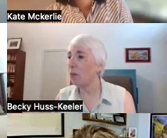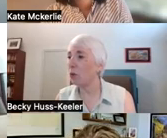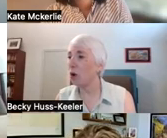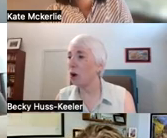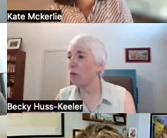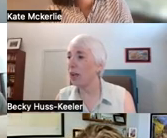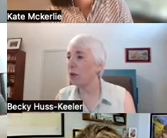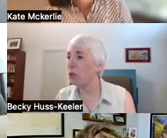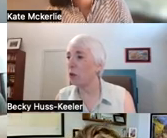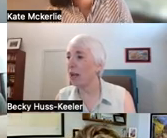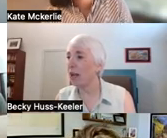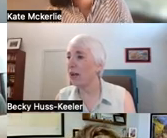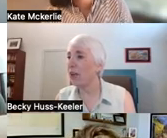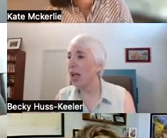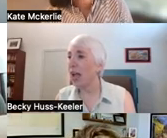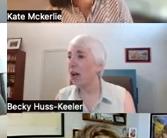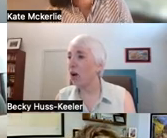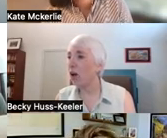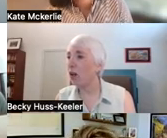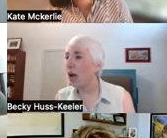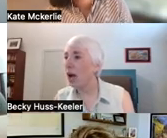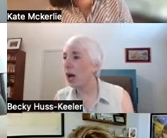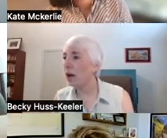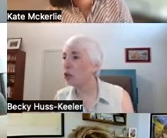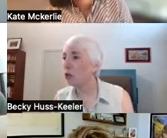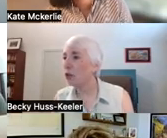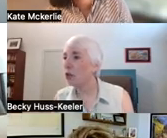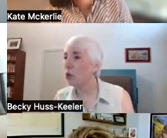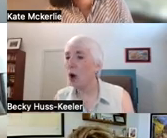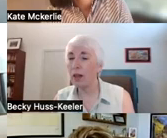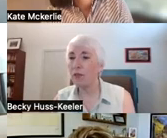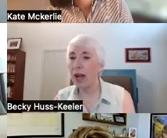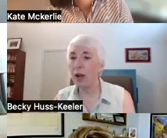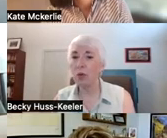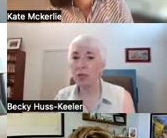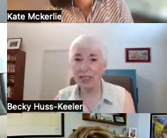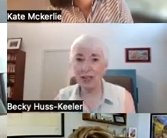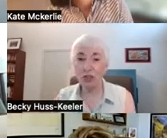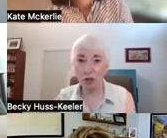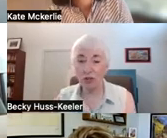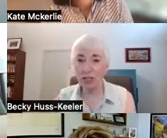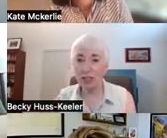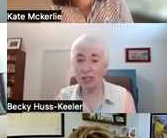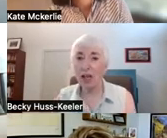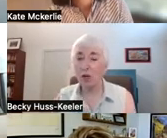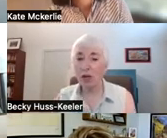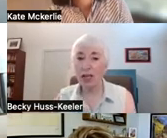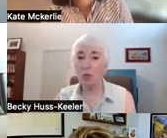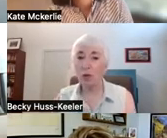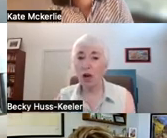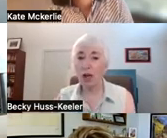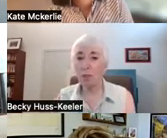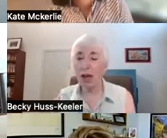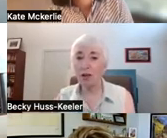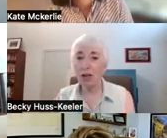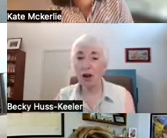are available to all families where they live, and all children who qualify will receive services.